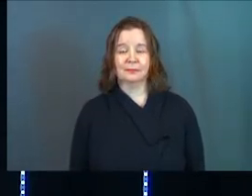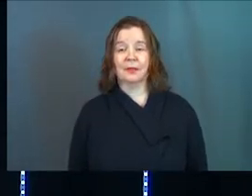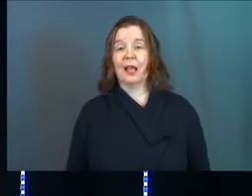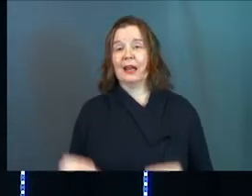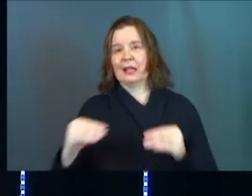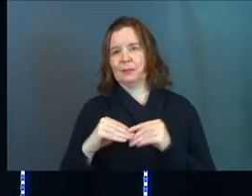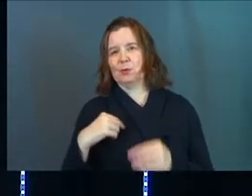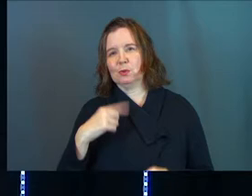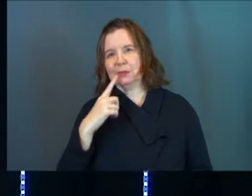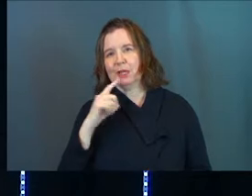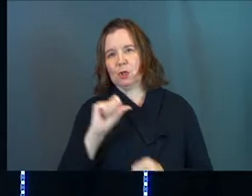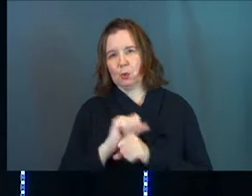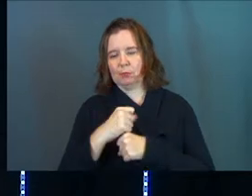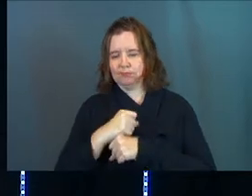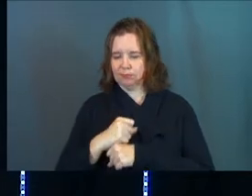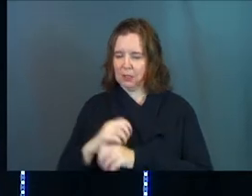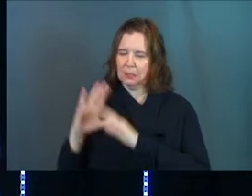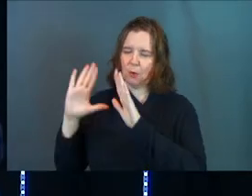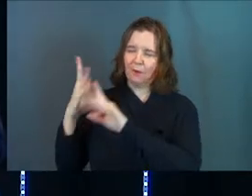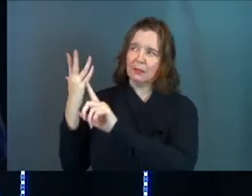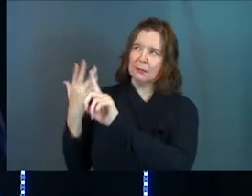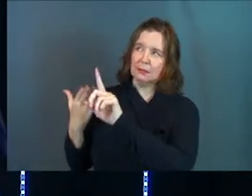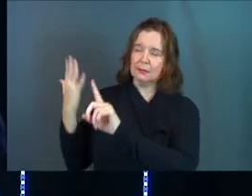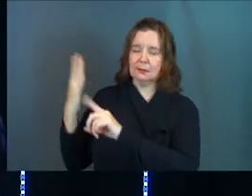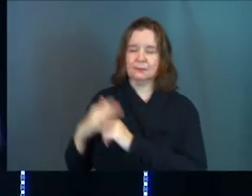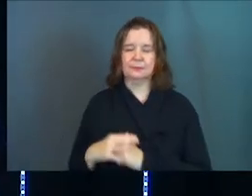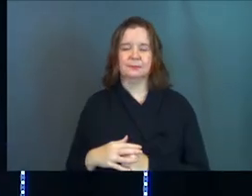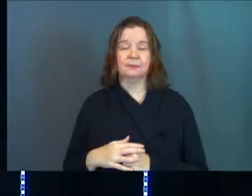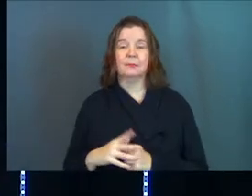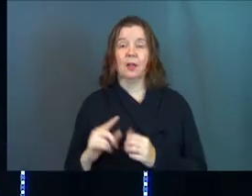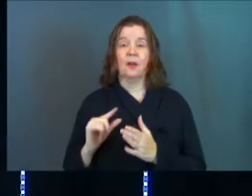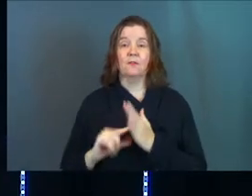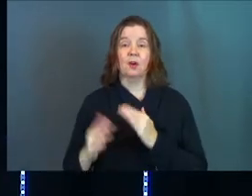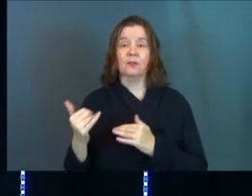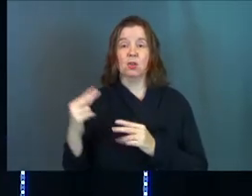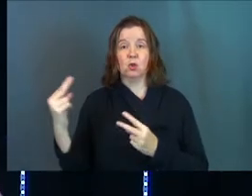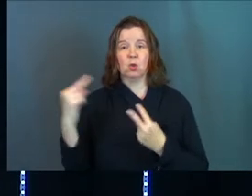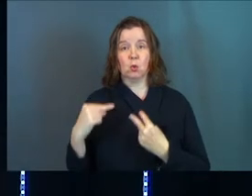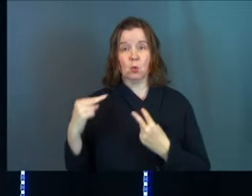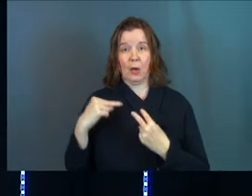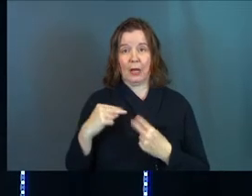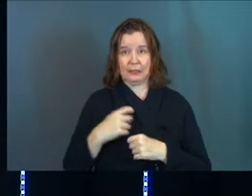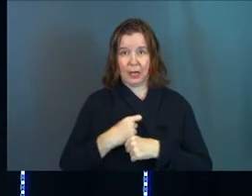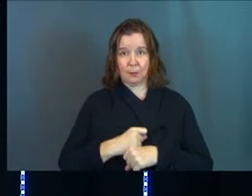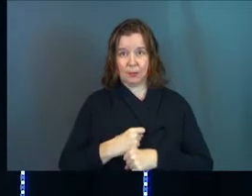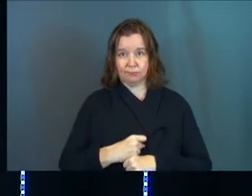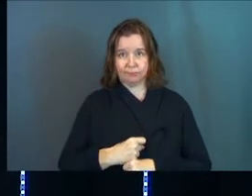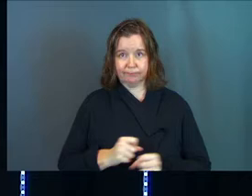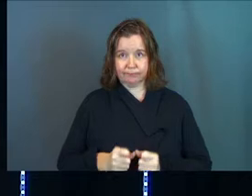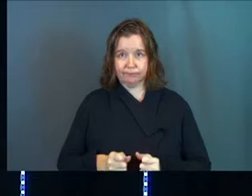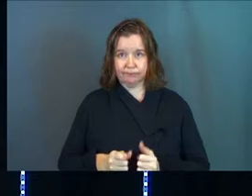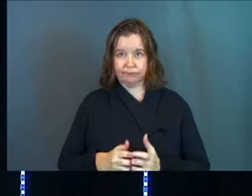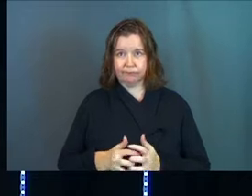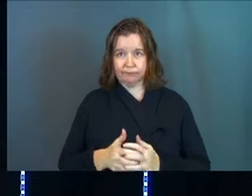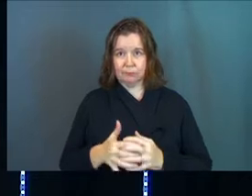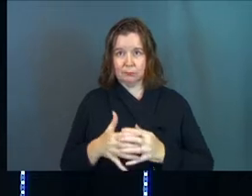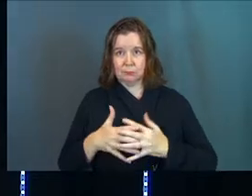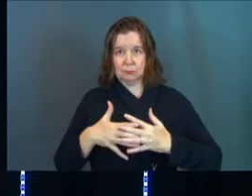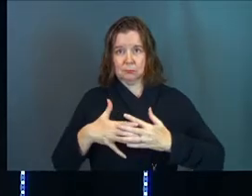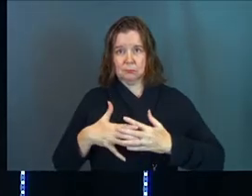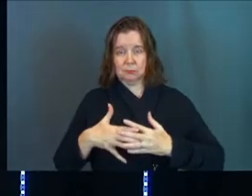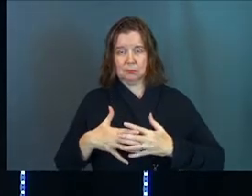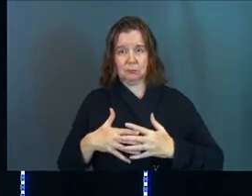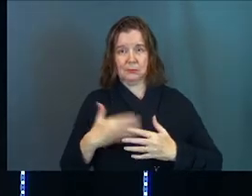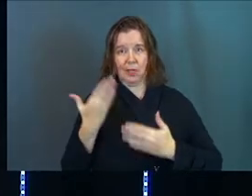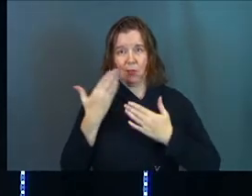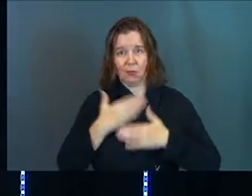And then he's got more to say. Your workmanship is marvelous. Verse 15, you watched me as I was being formed in utter seclusion, as I was woven